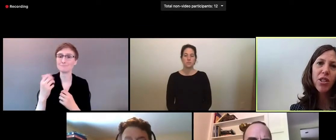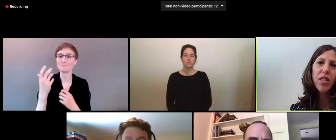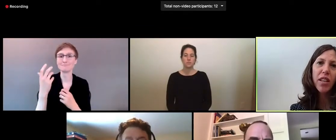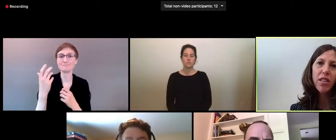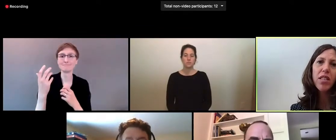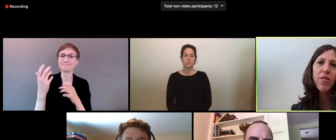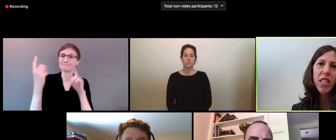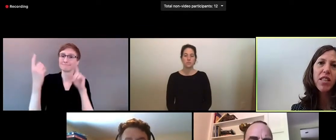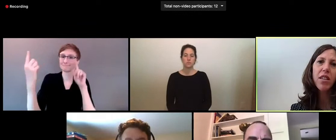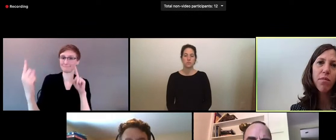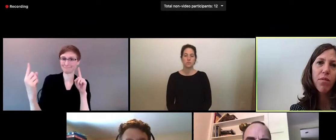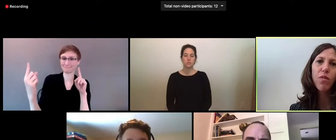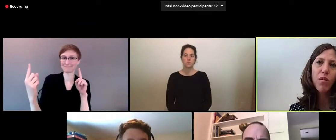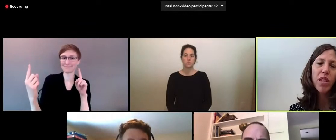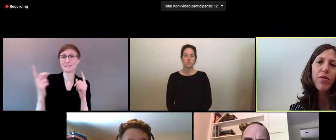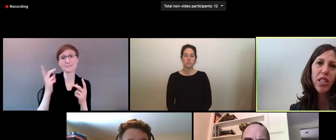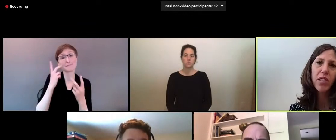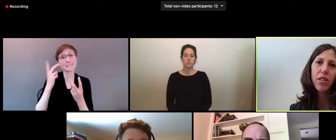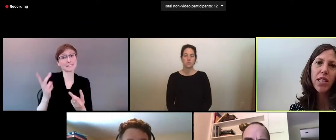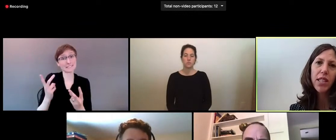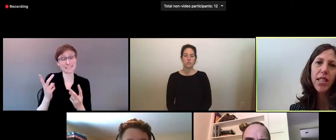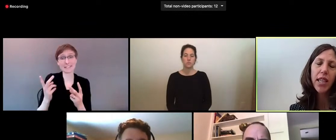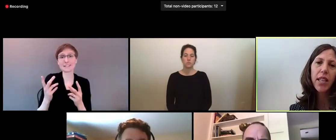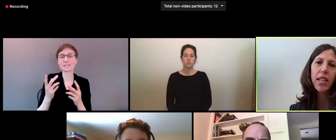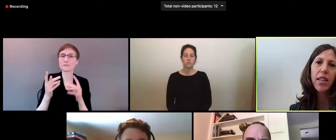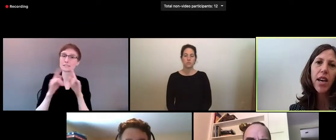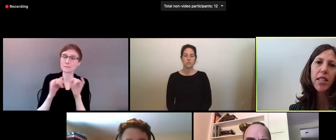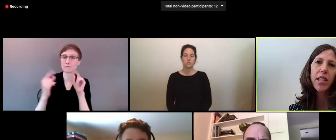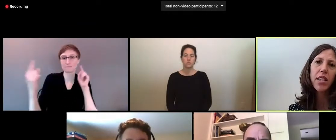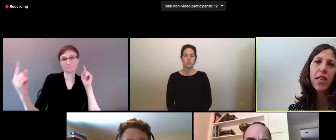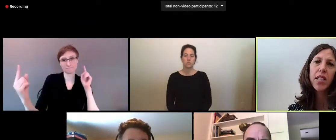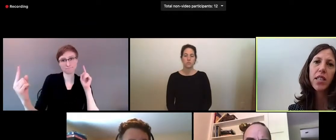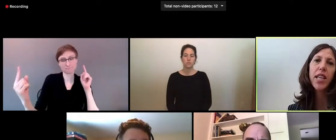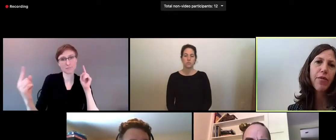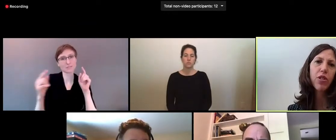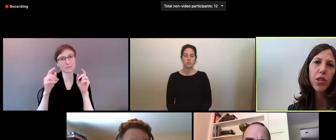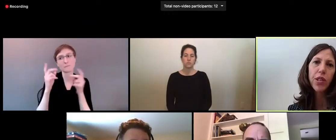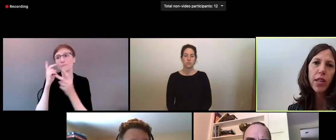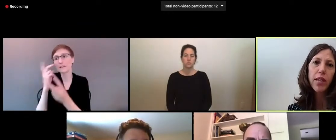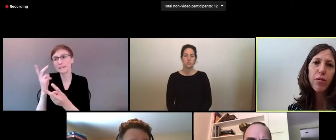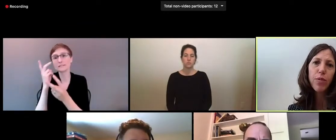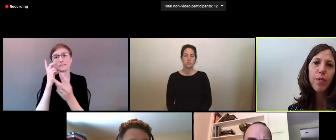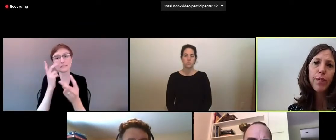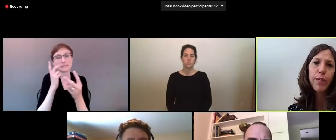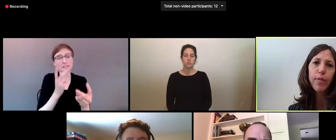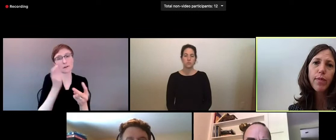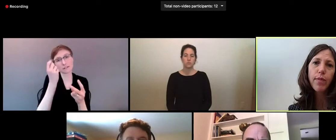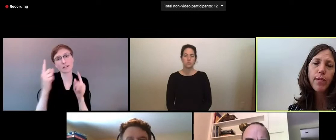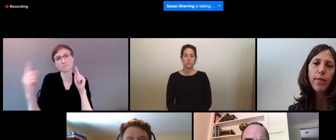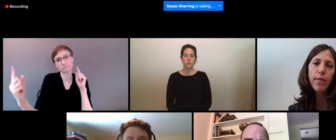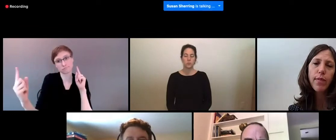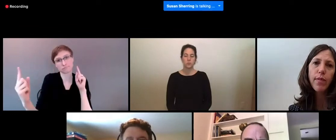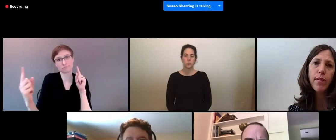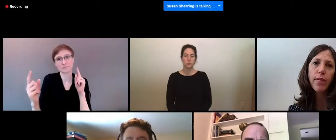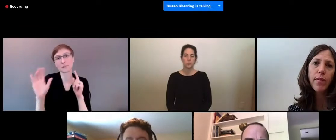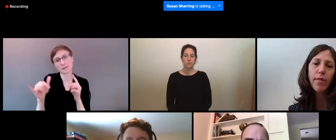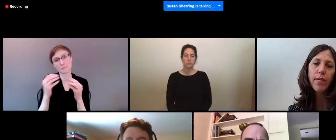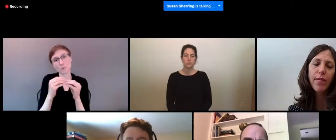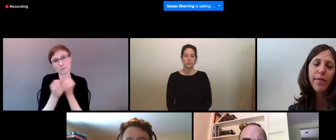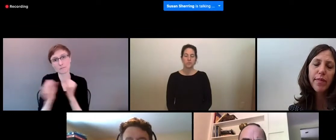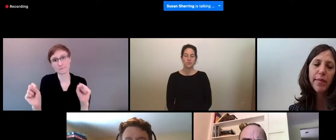you're going to be in touch with others, visit them with the physical distancing, and that's a safer alternative. Thank you so